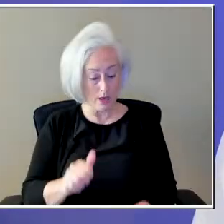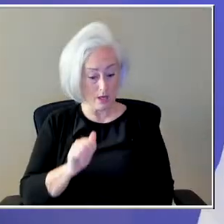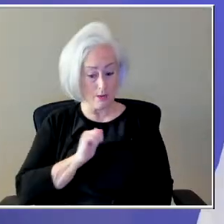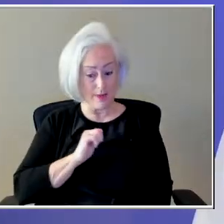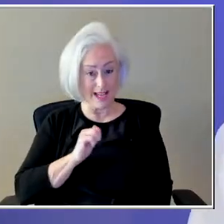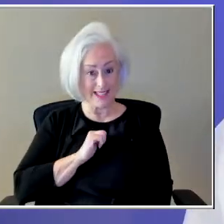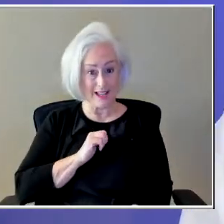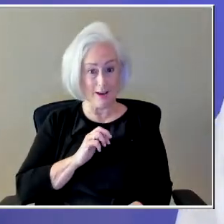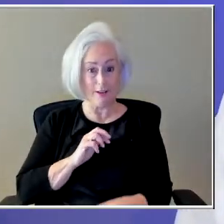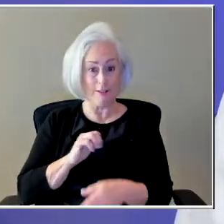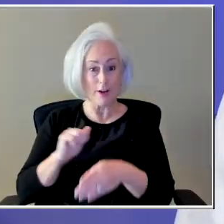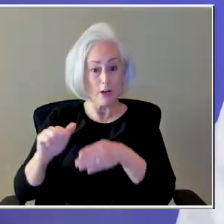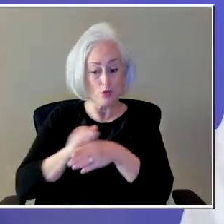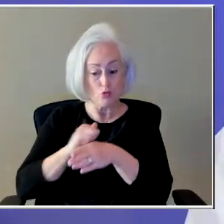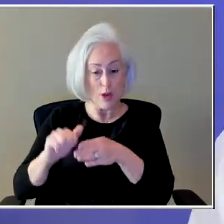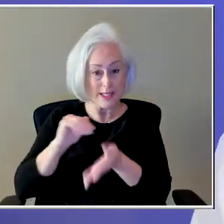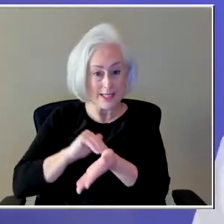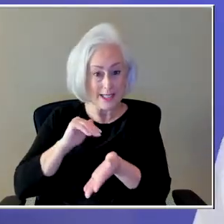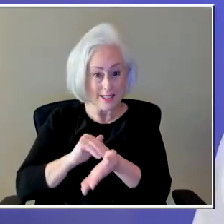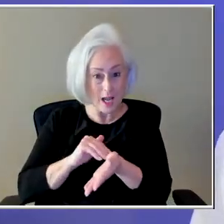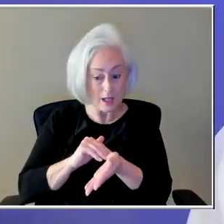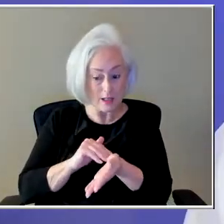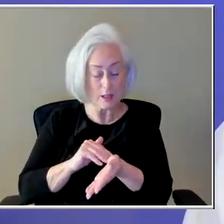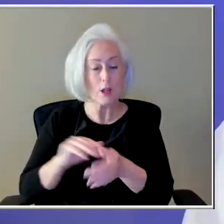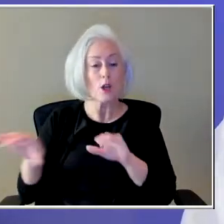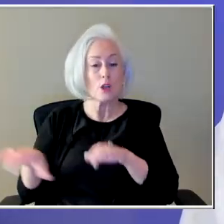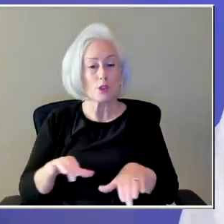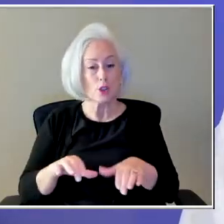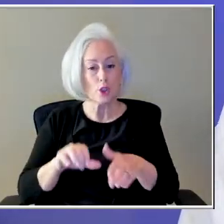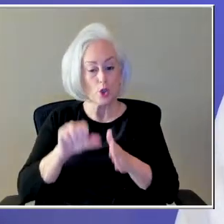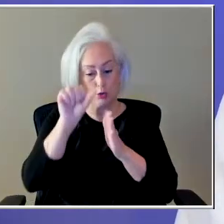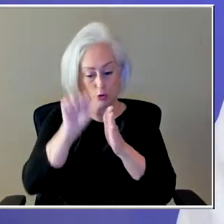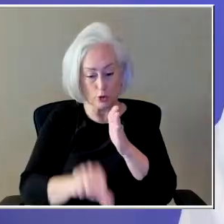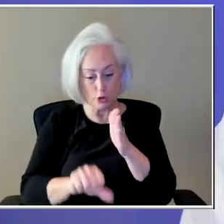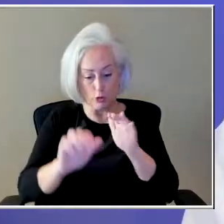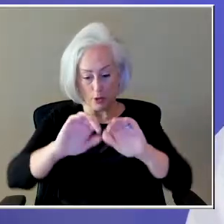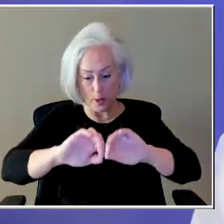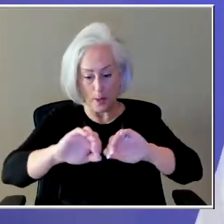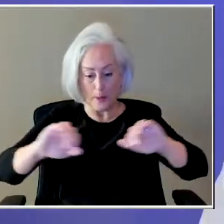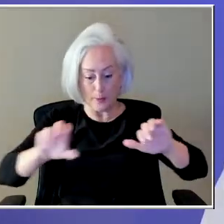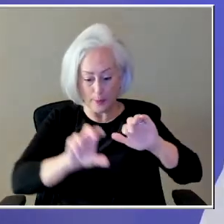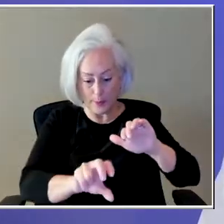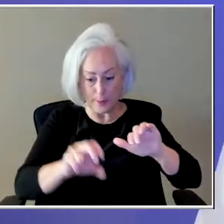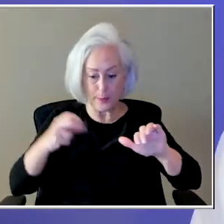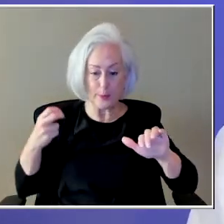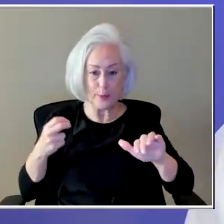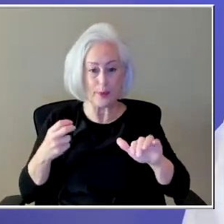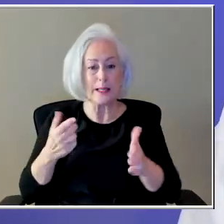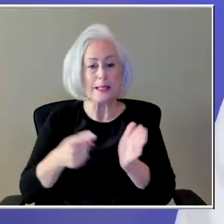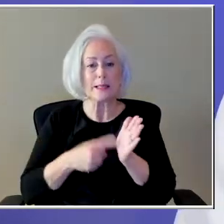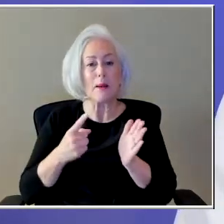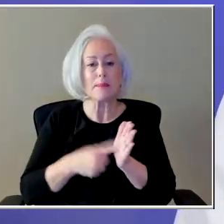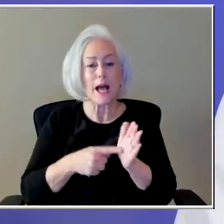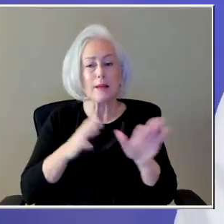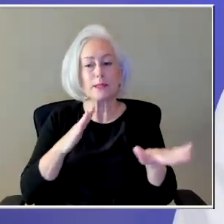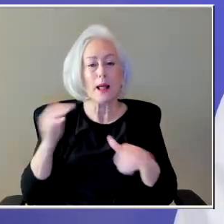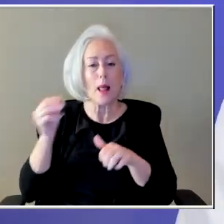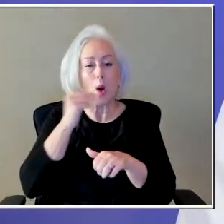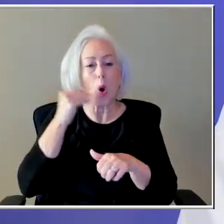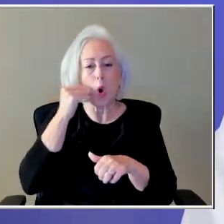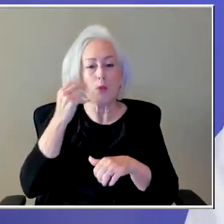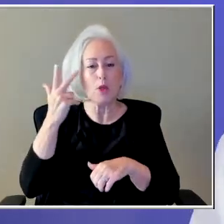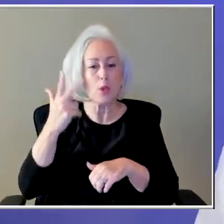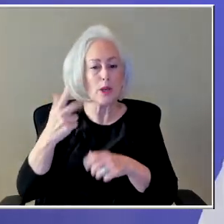open prostatectomies, would go home, 3-4 days later, sometimes quicker, depending on the patient. We can do these surgeries now same